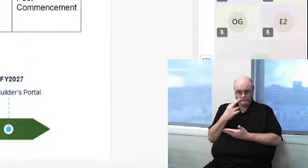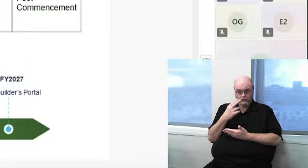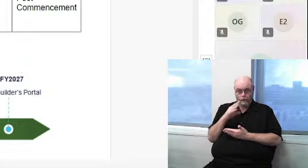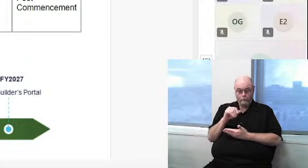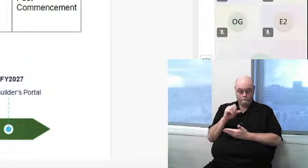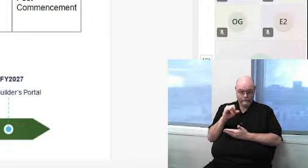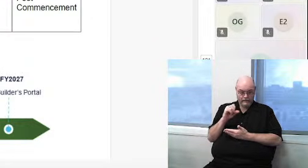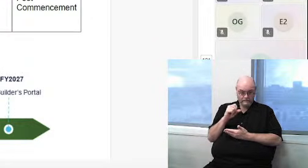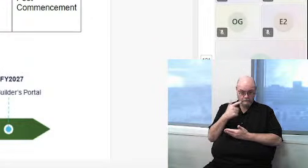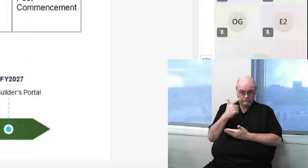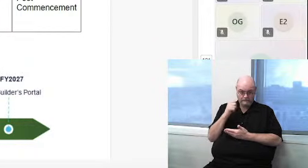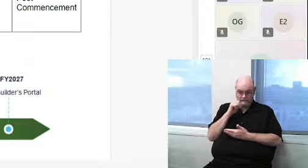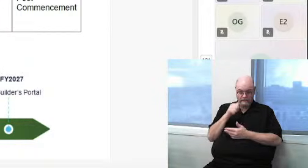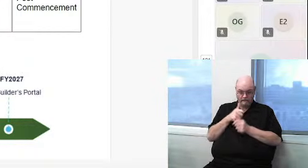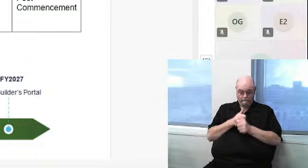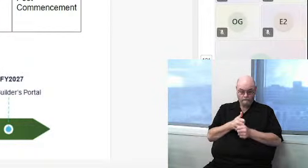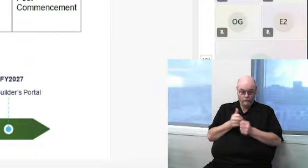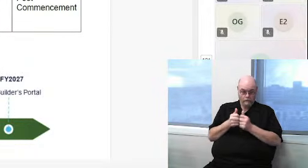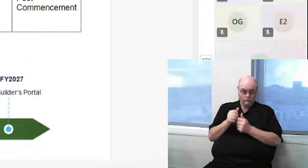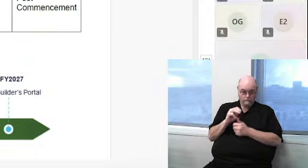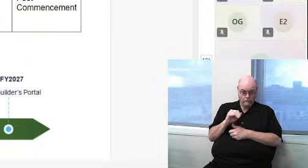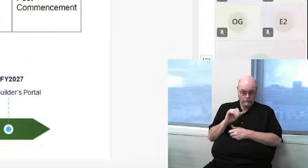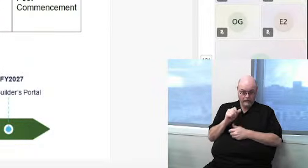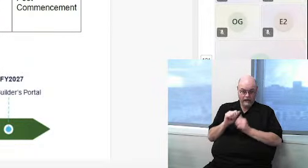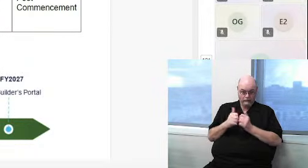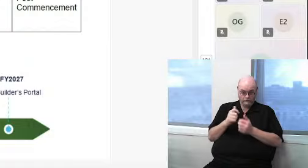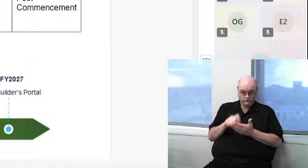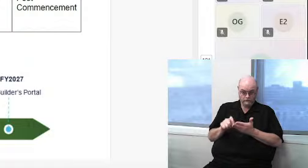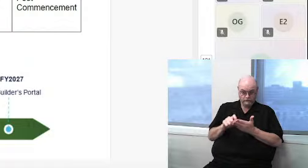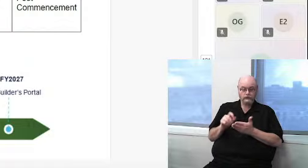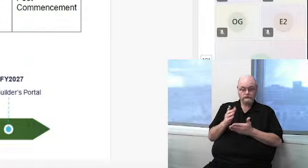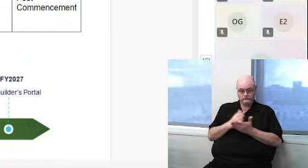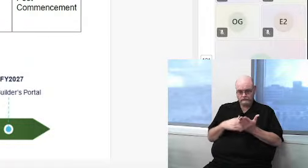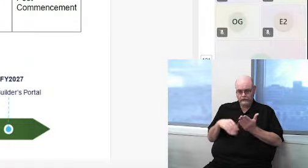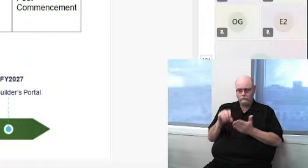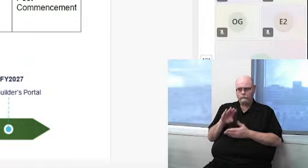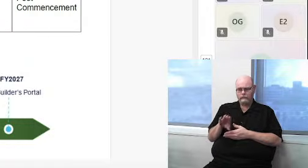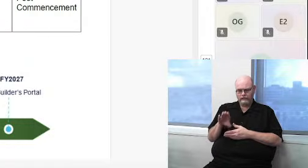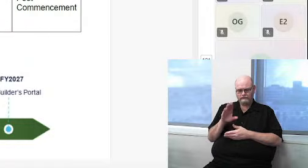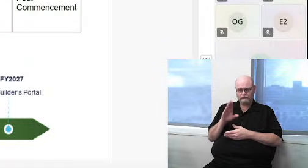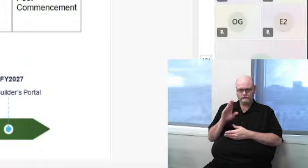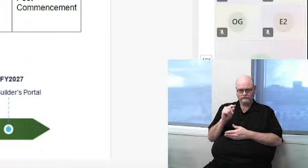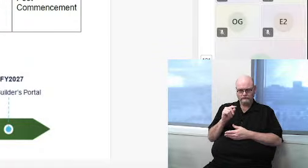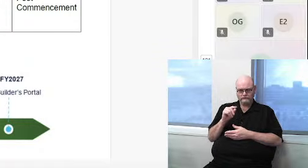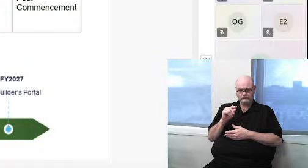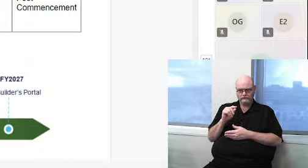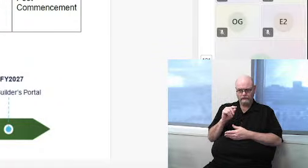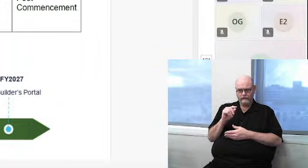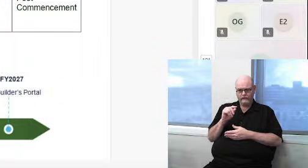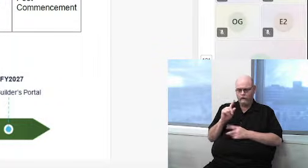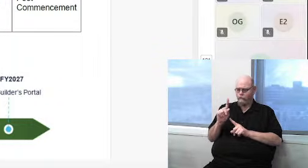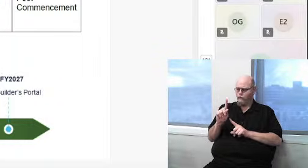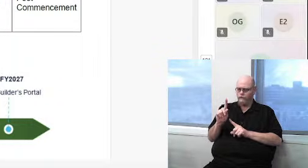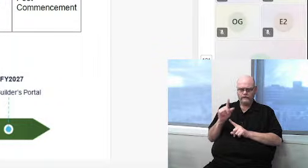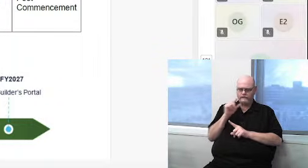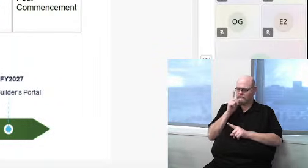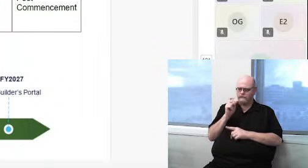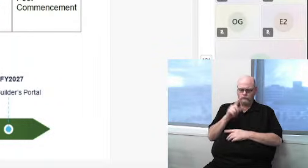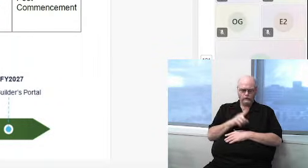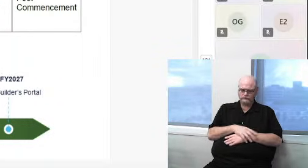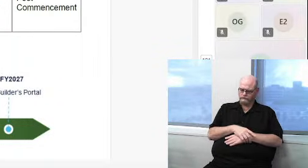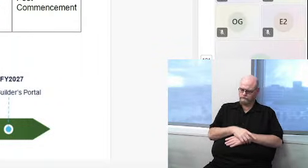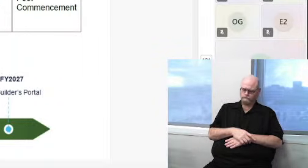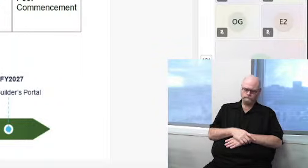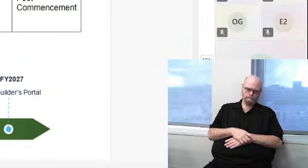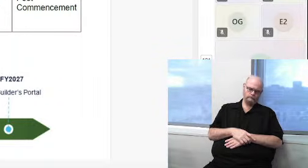basis? In the basis of non-conforming to it, as far as how it's written, we have seen obligations. Want to make it very. Hold